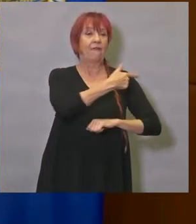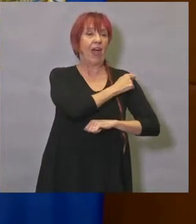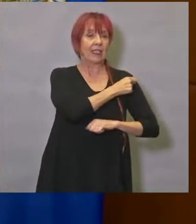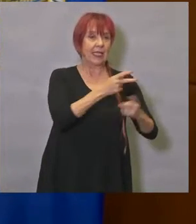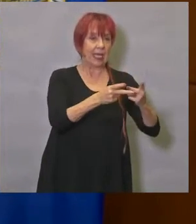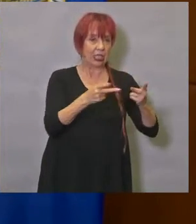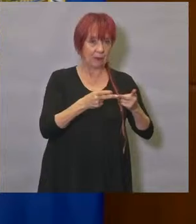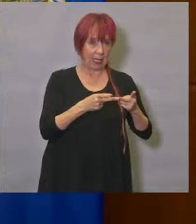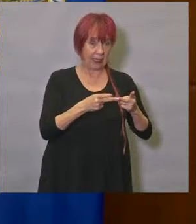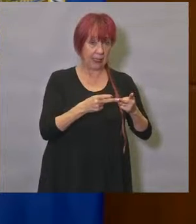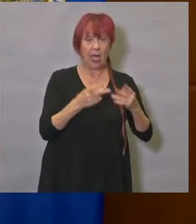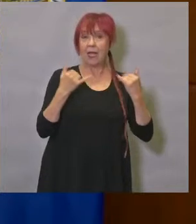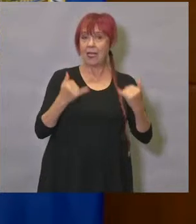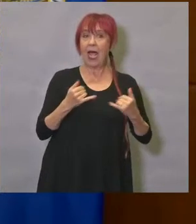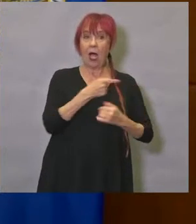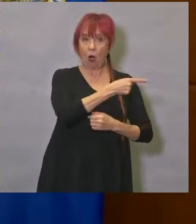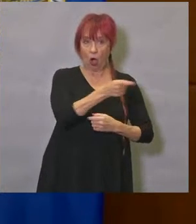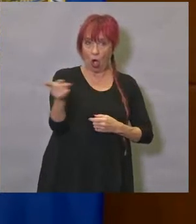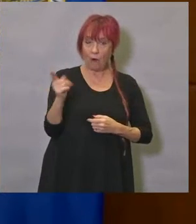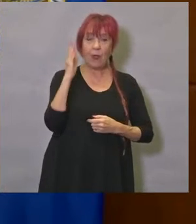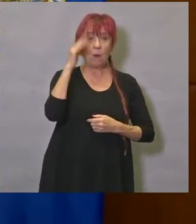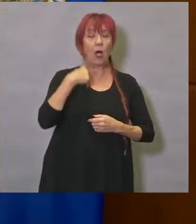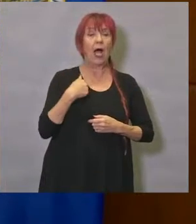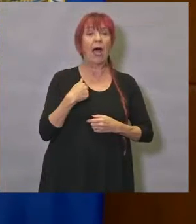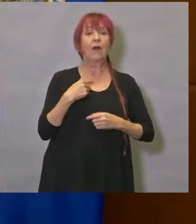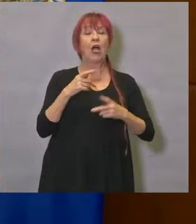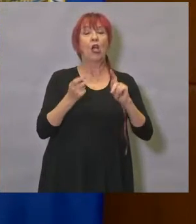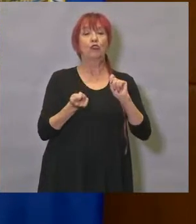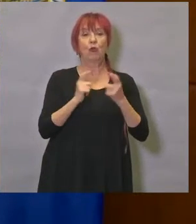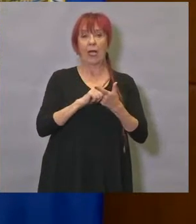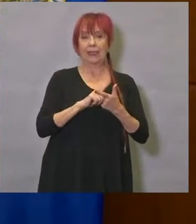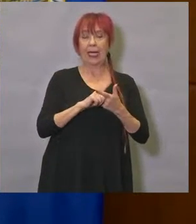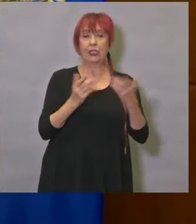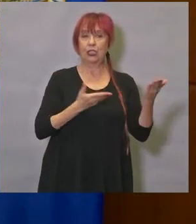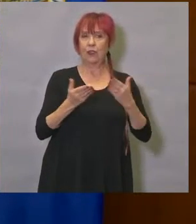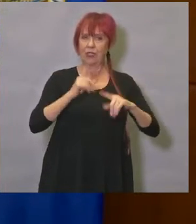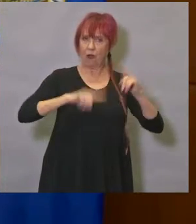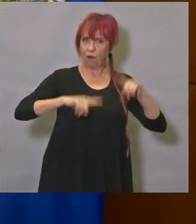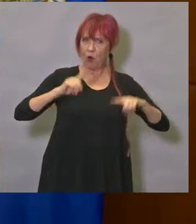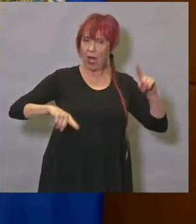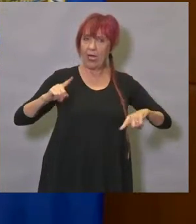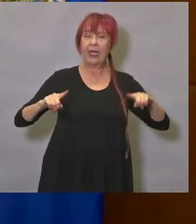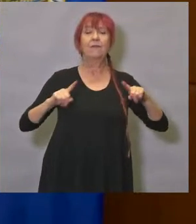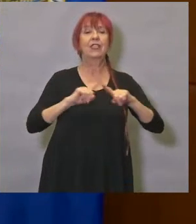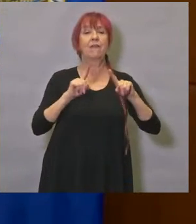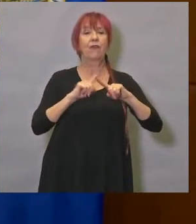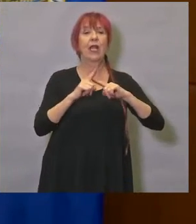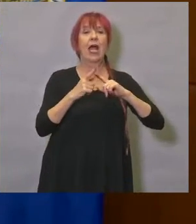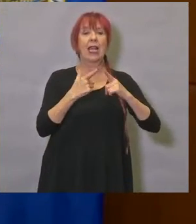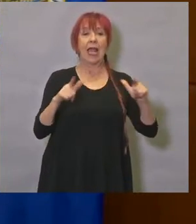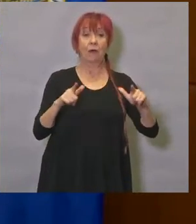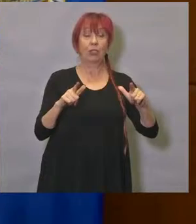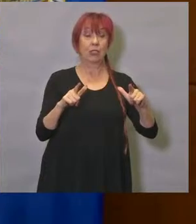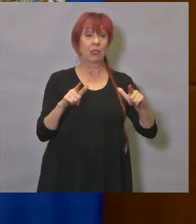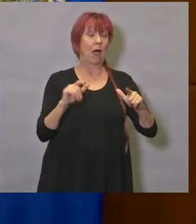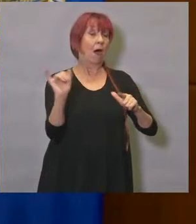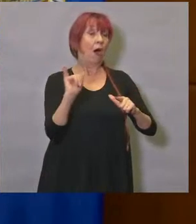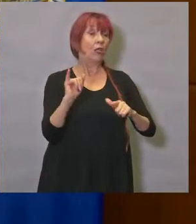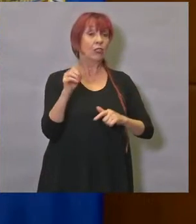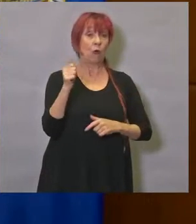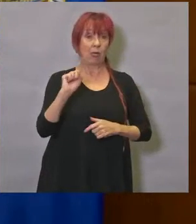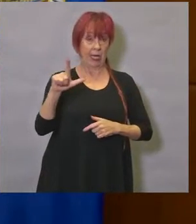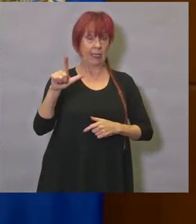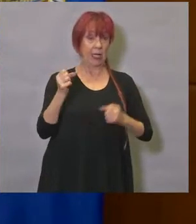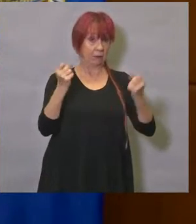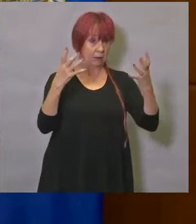now have translation services in a variety of different languages, even in sign language. And these are critical